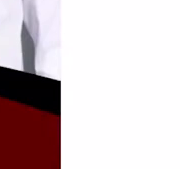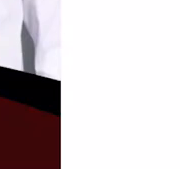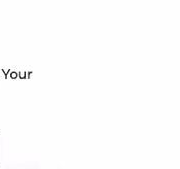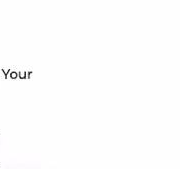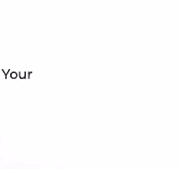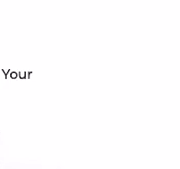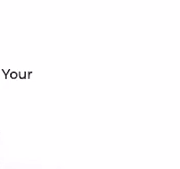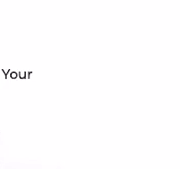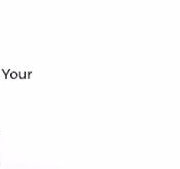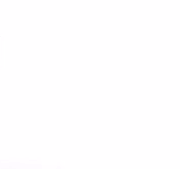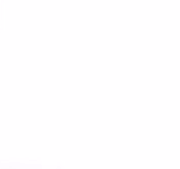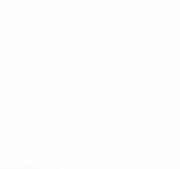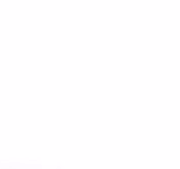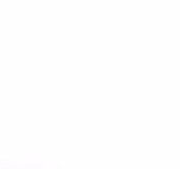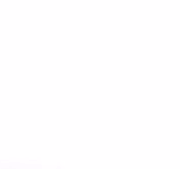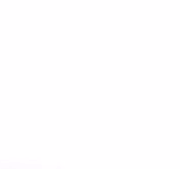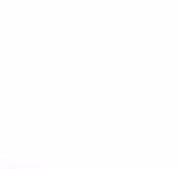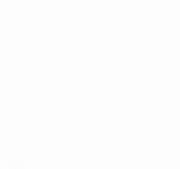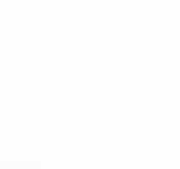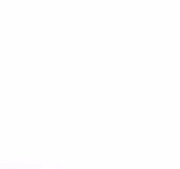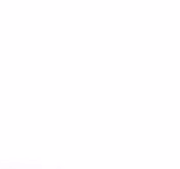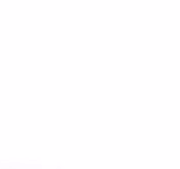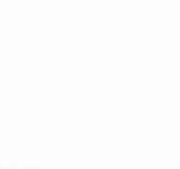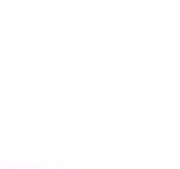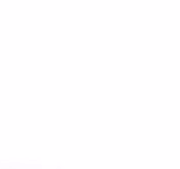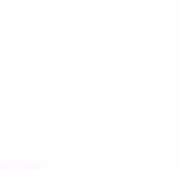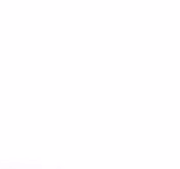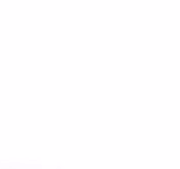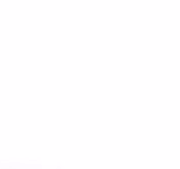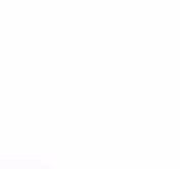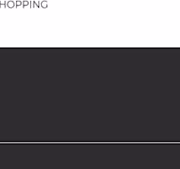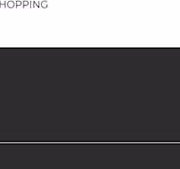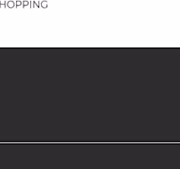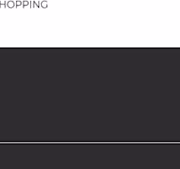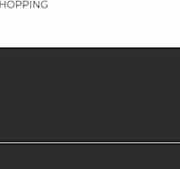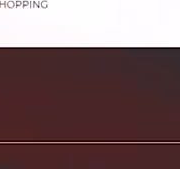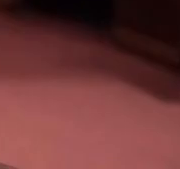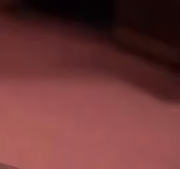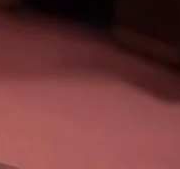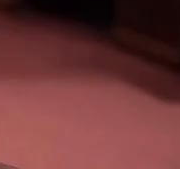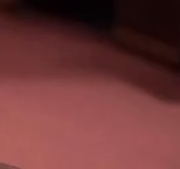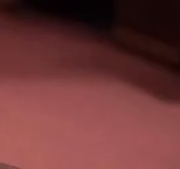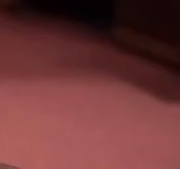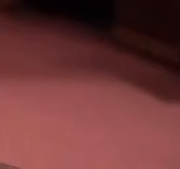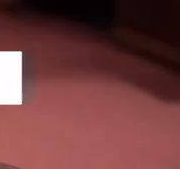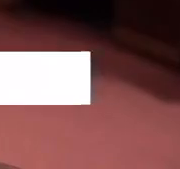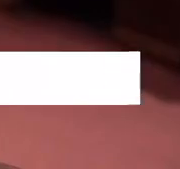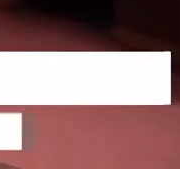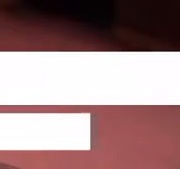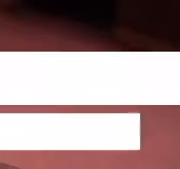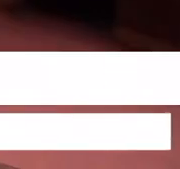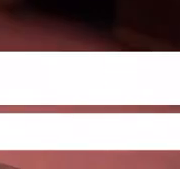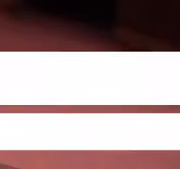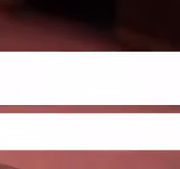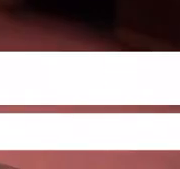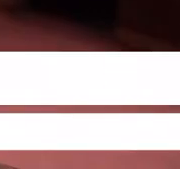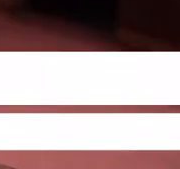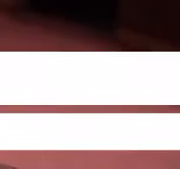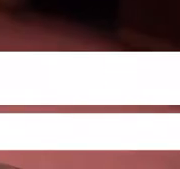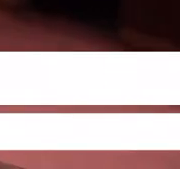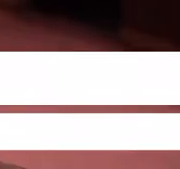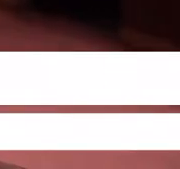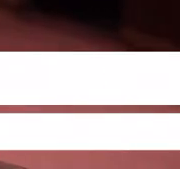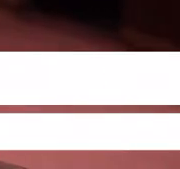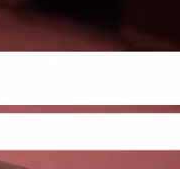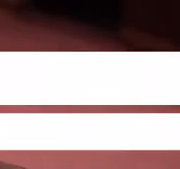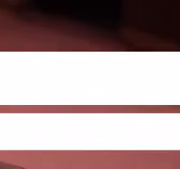store and download this book today. It will be so helpful. Proceeds will go to Friendship West,